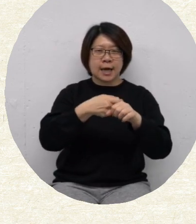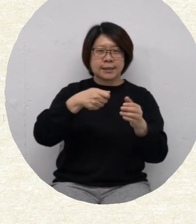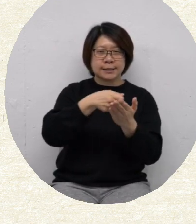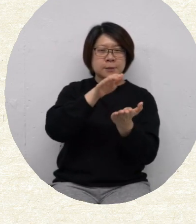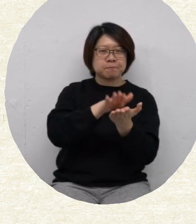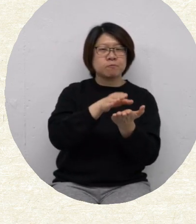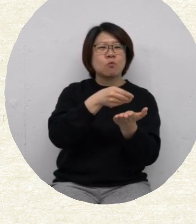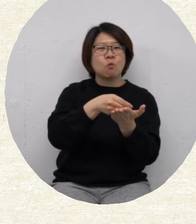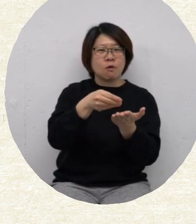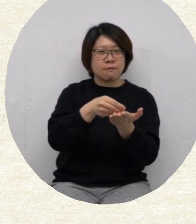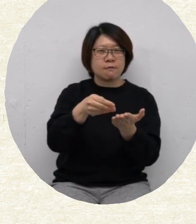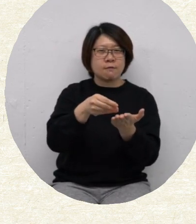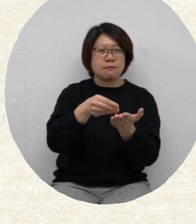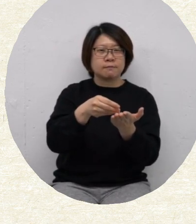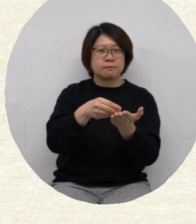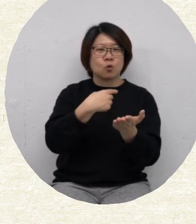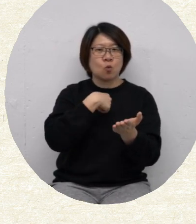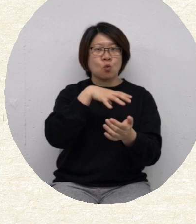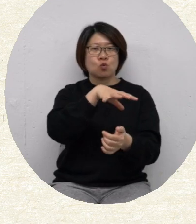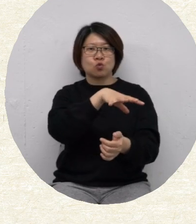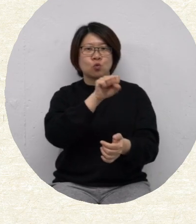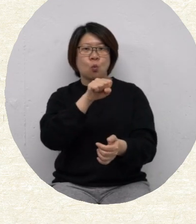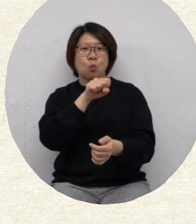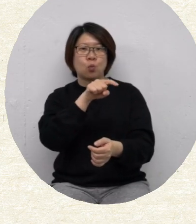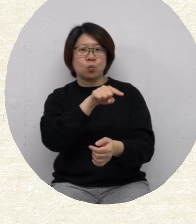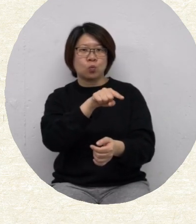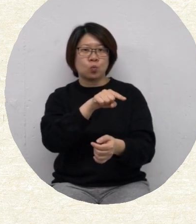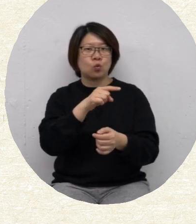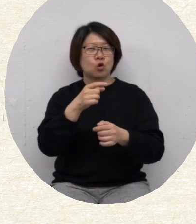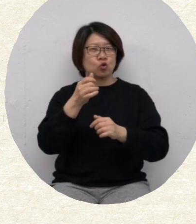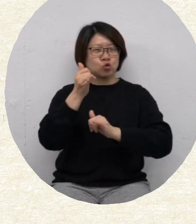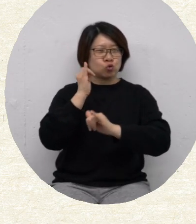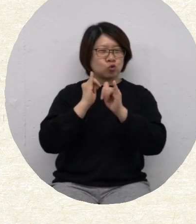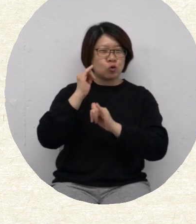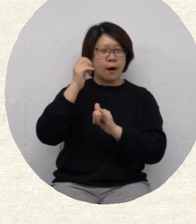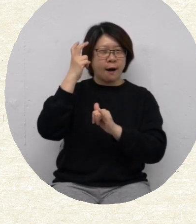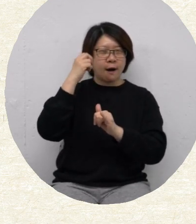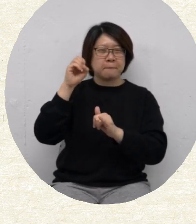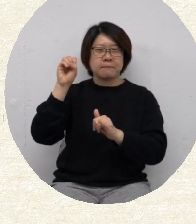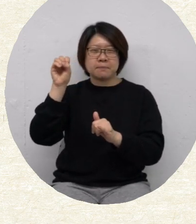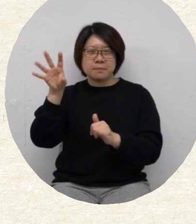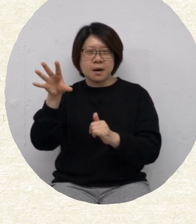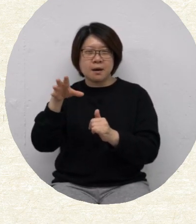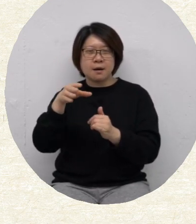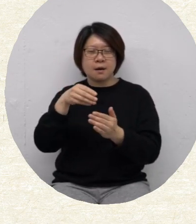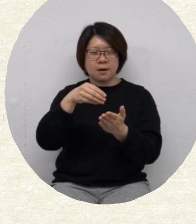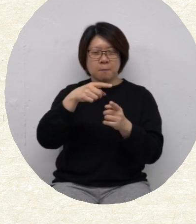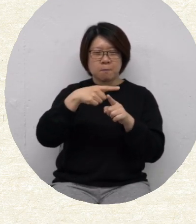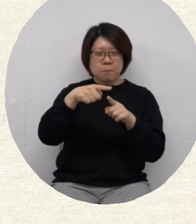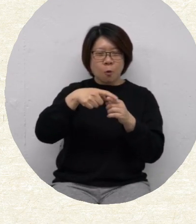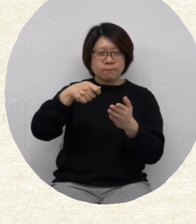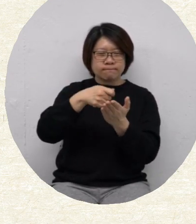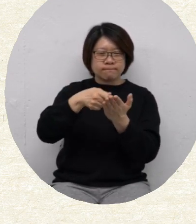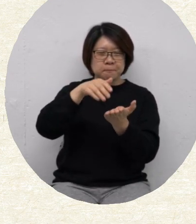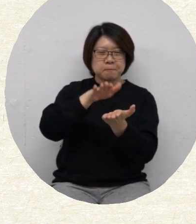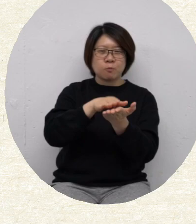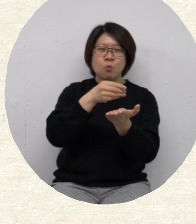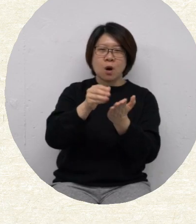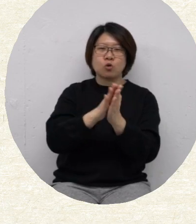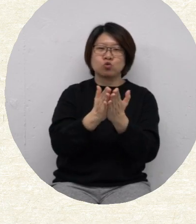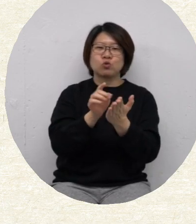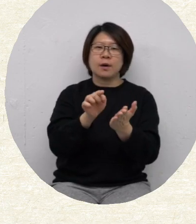This led to making a series of mukuhanga and lithographic prints, where I reference flower images from